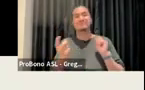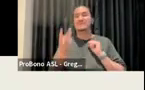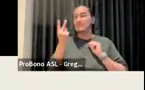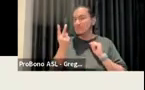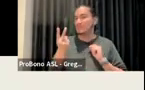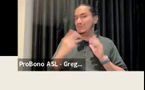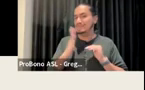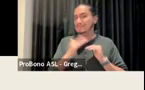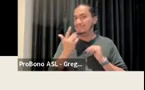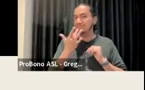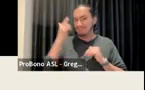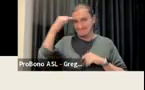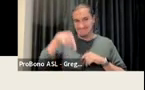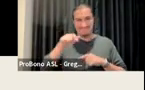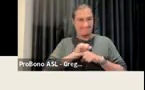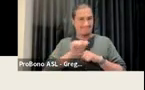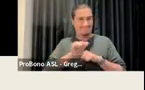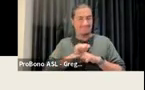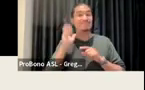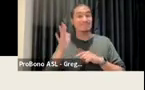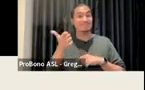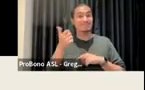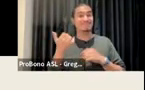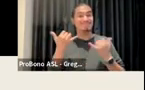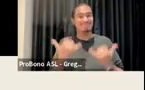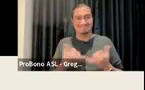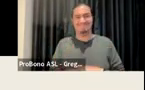preferably for this exercise. I'll start timing you now.